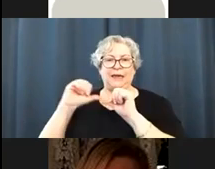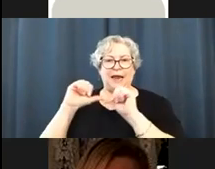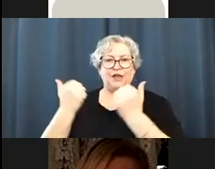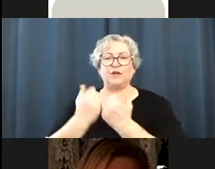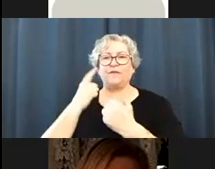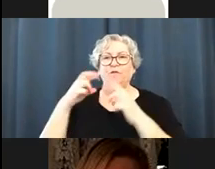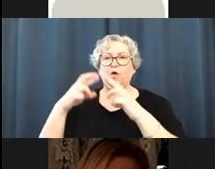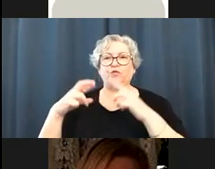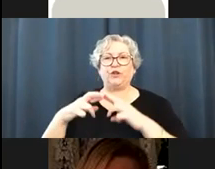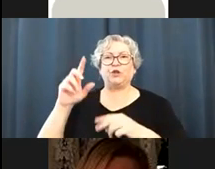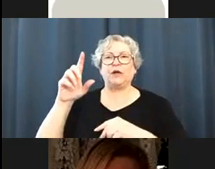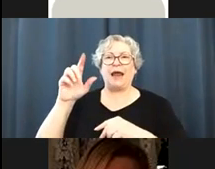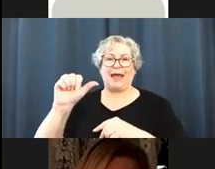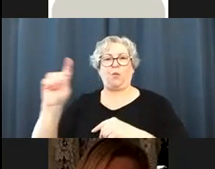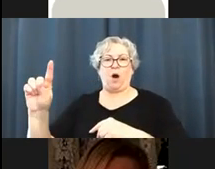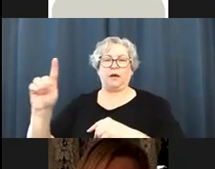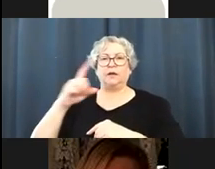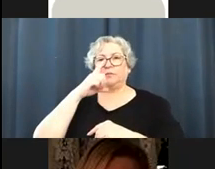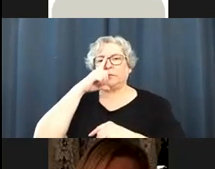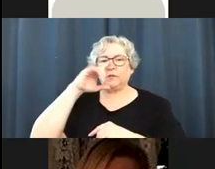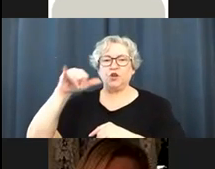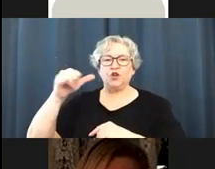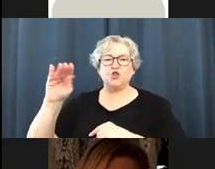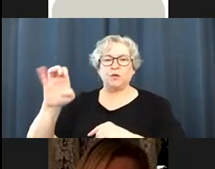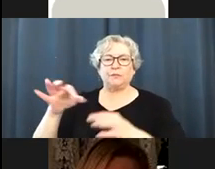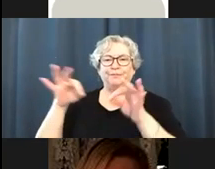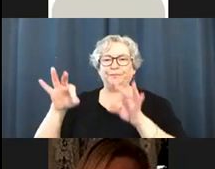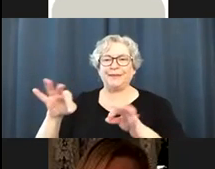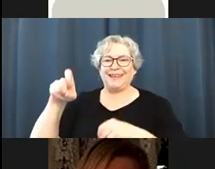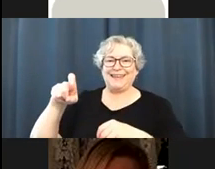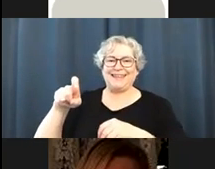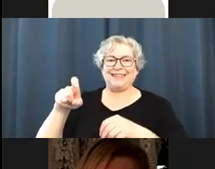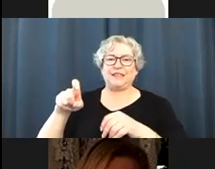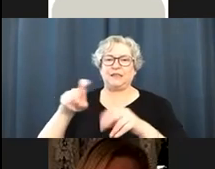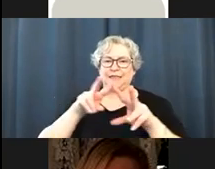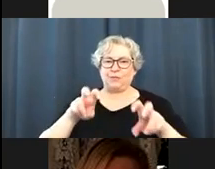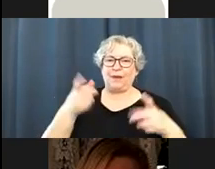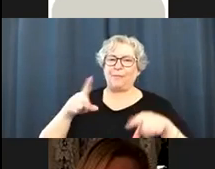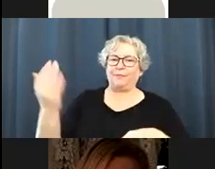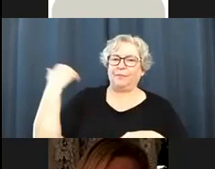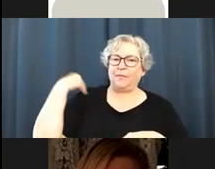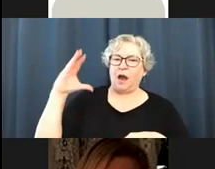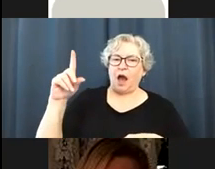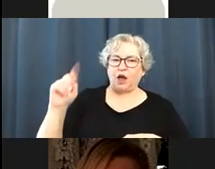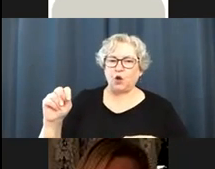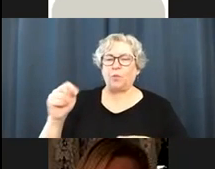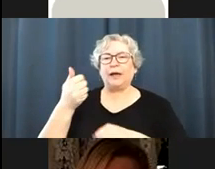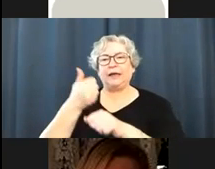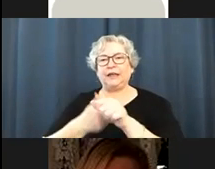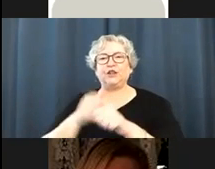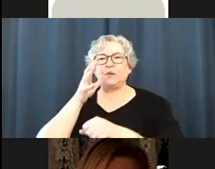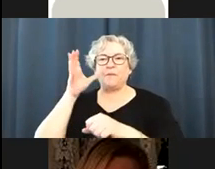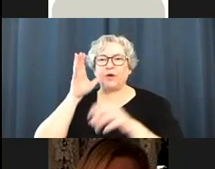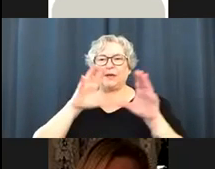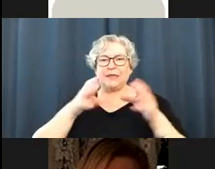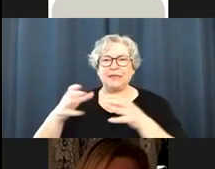Region A1. Josie's already talked about the needs assessment that happened in October. Each parent center